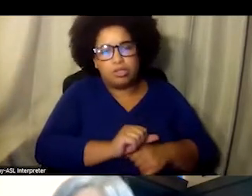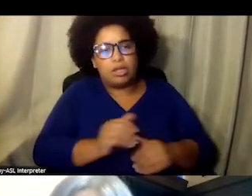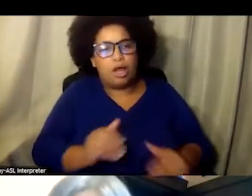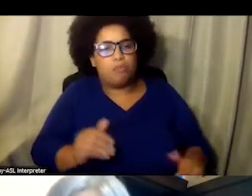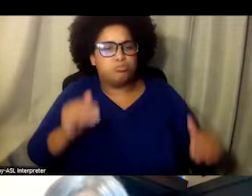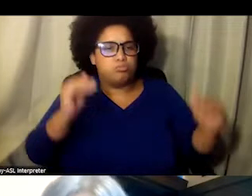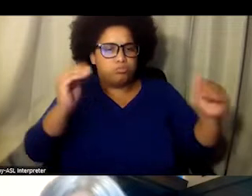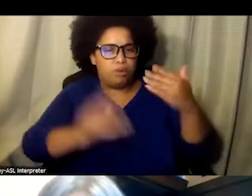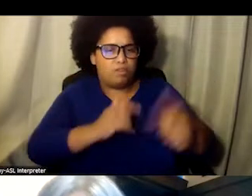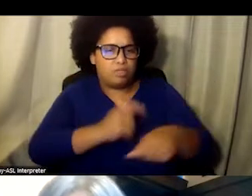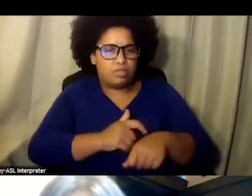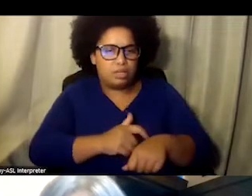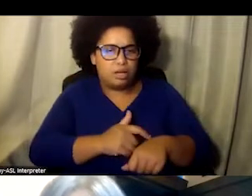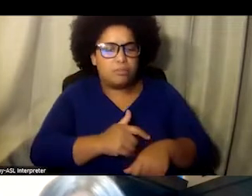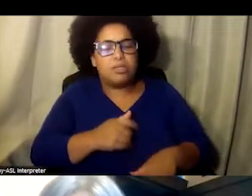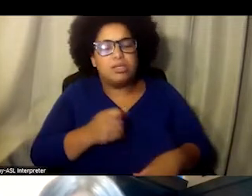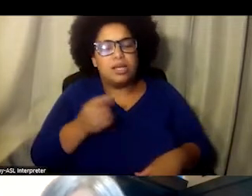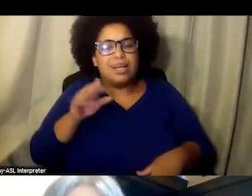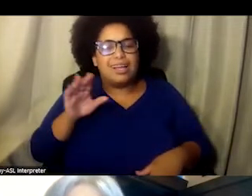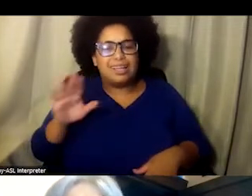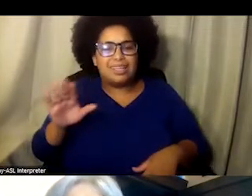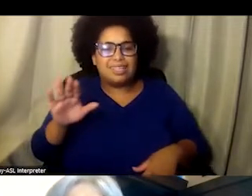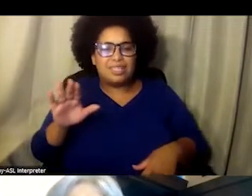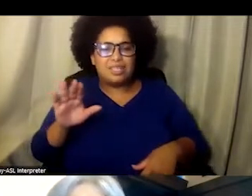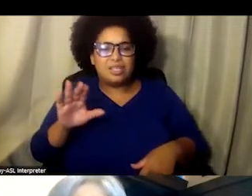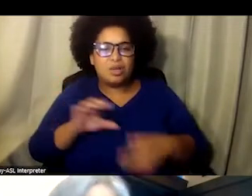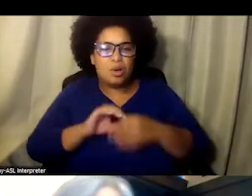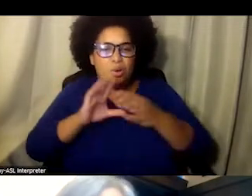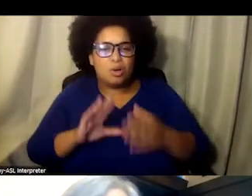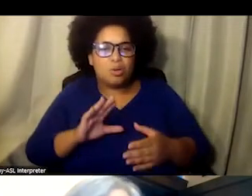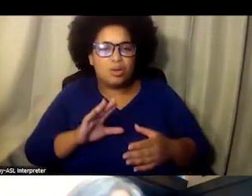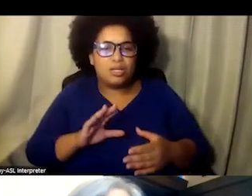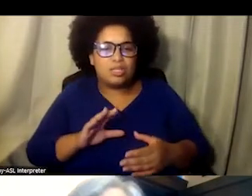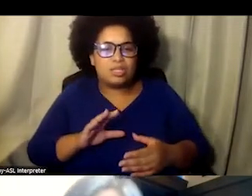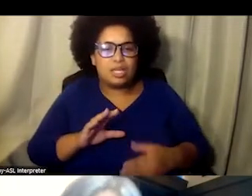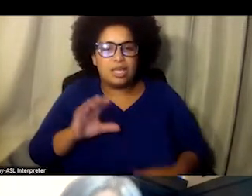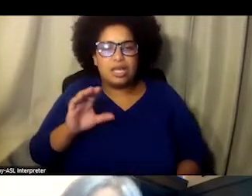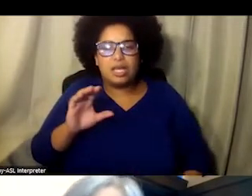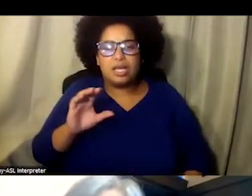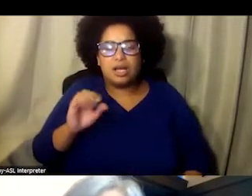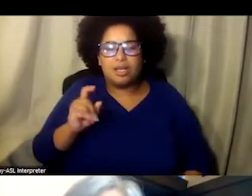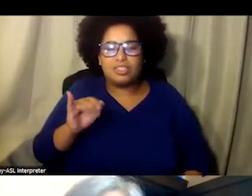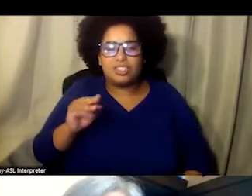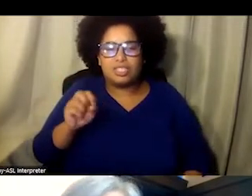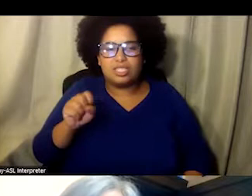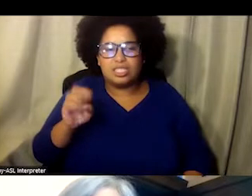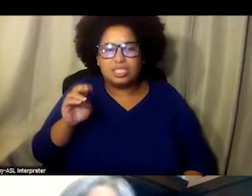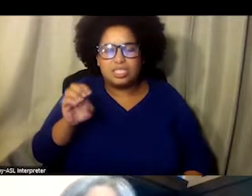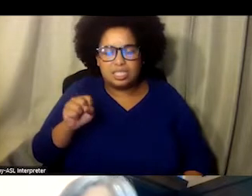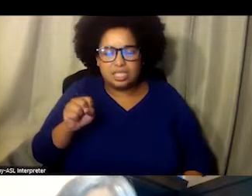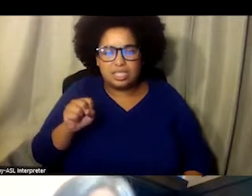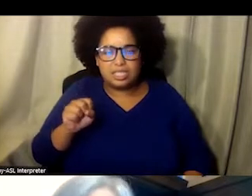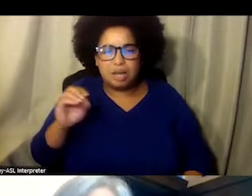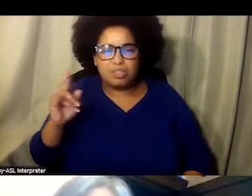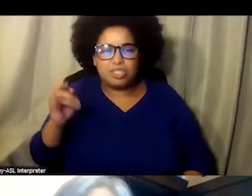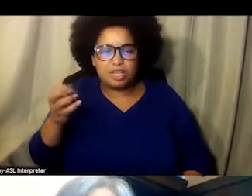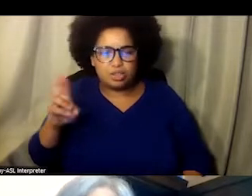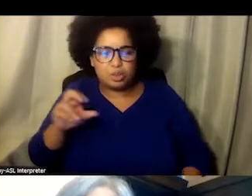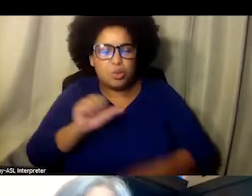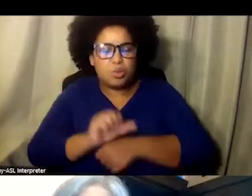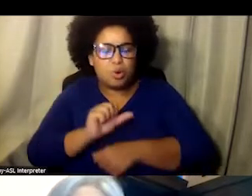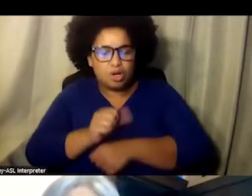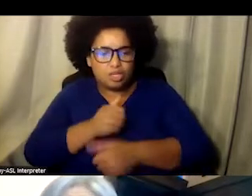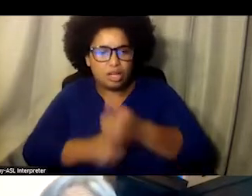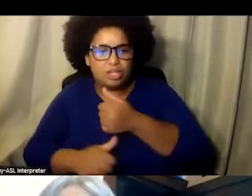the owner had been a conscientious objector who did his service at a state institution. Bruce has worked for